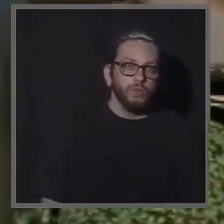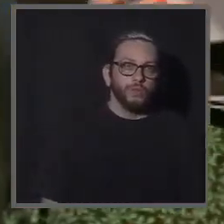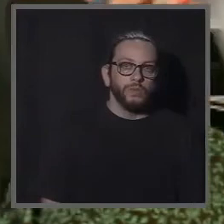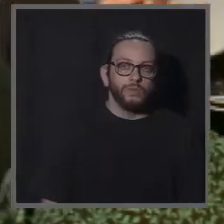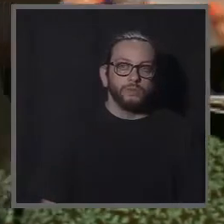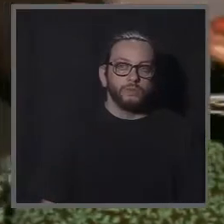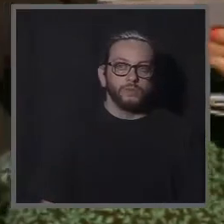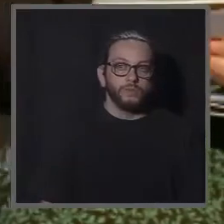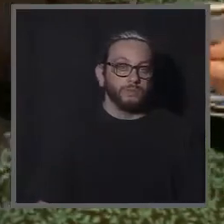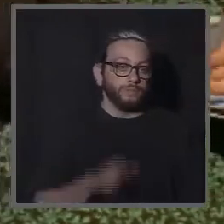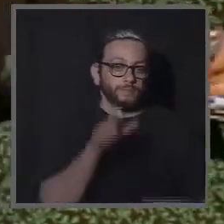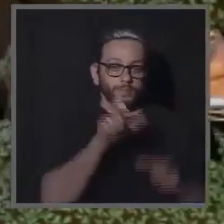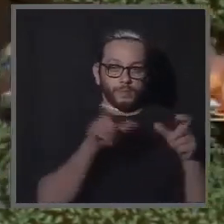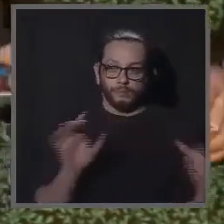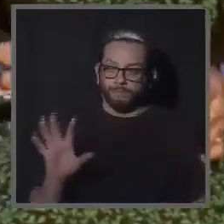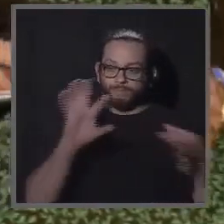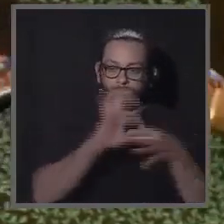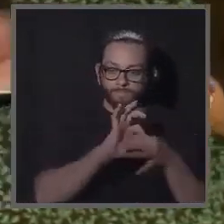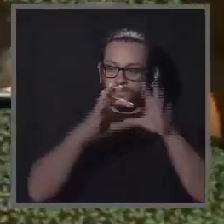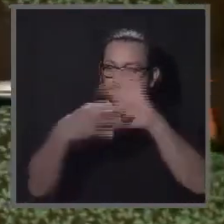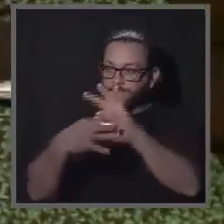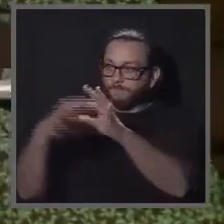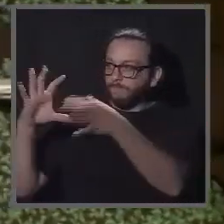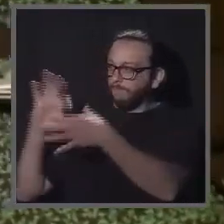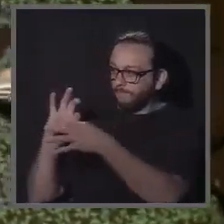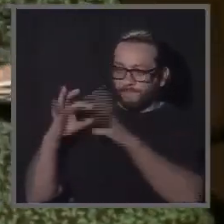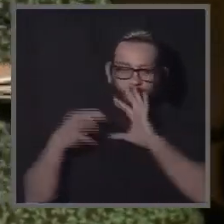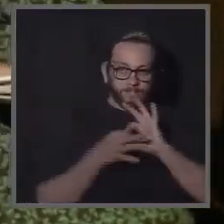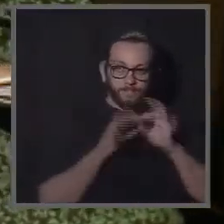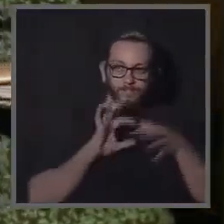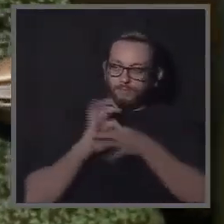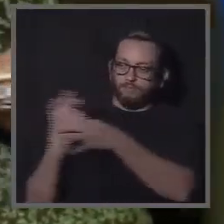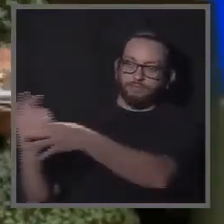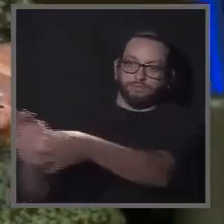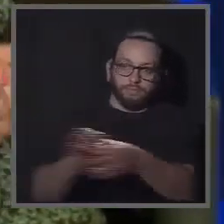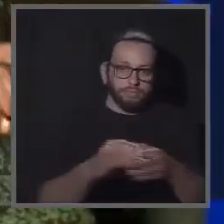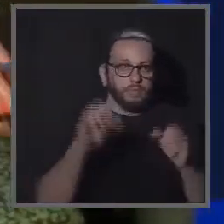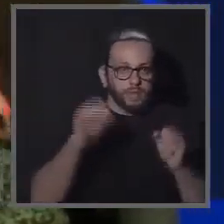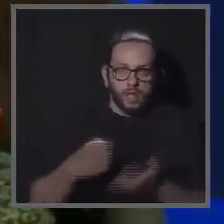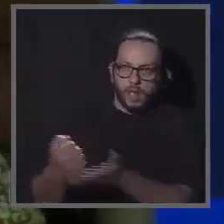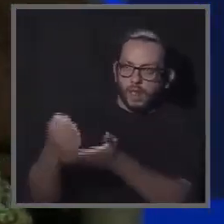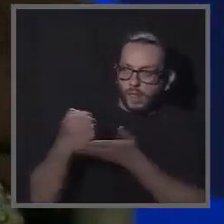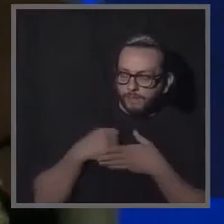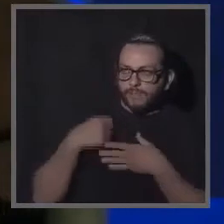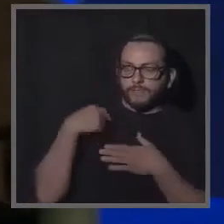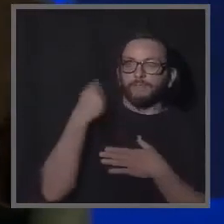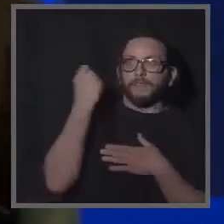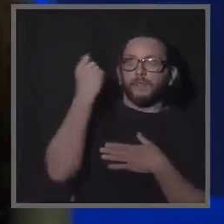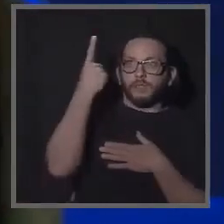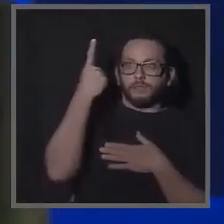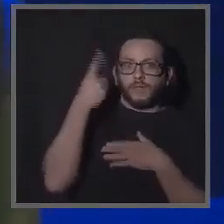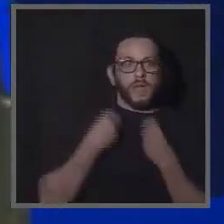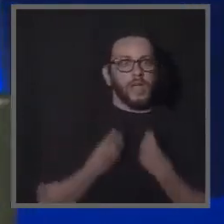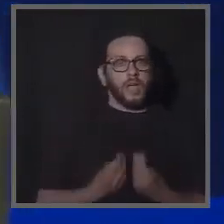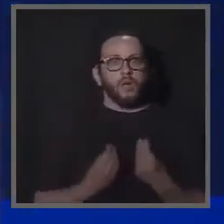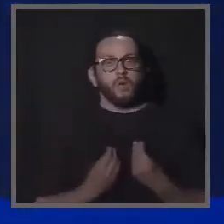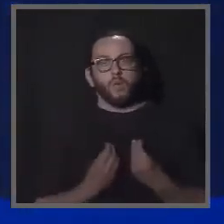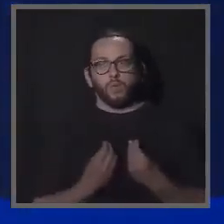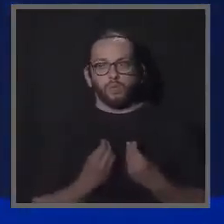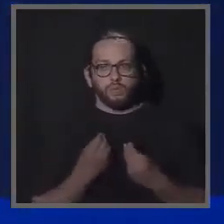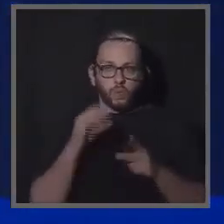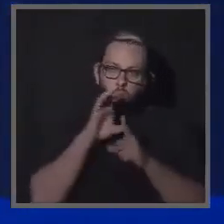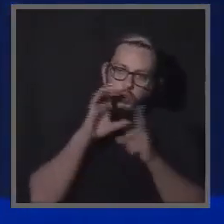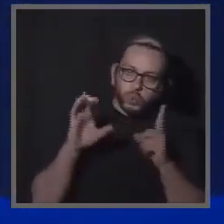interconnection helps us understand how cultural is so impactful